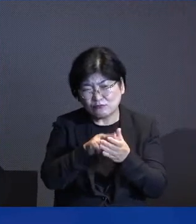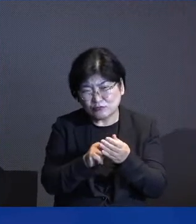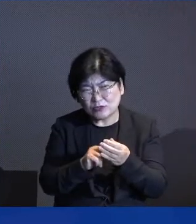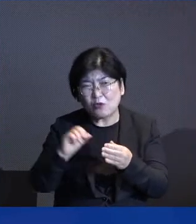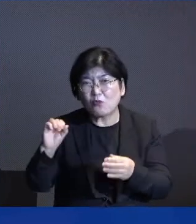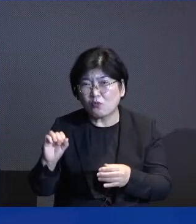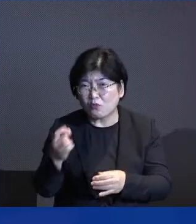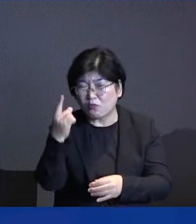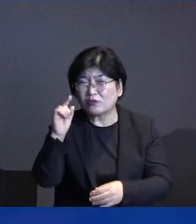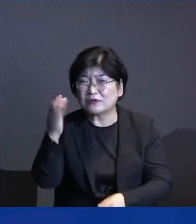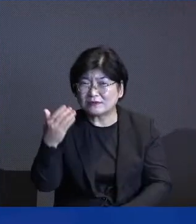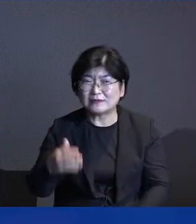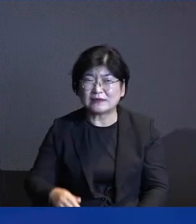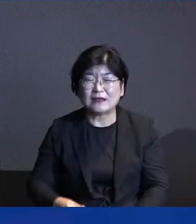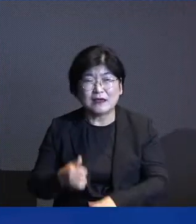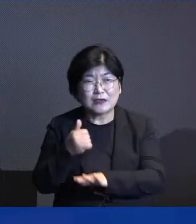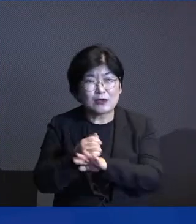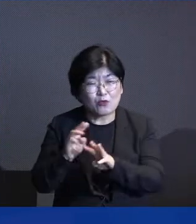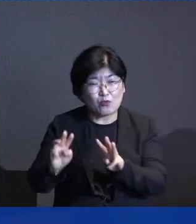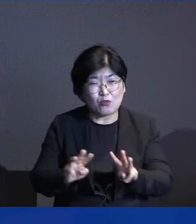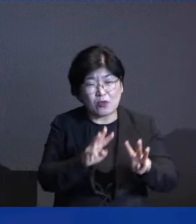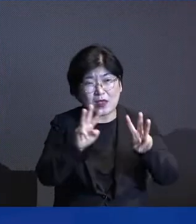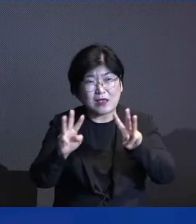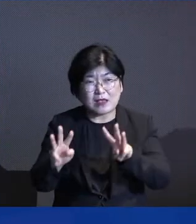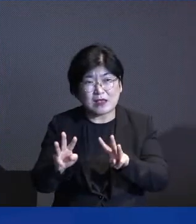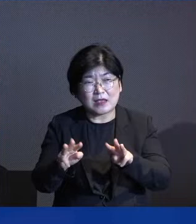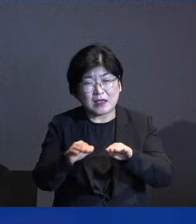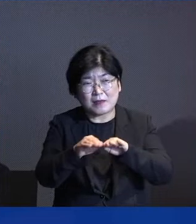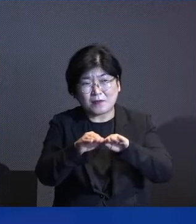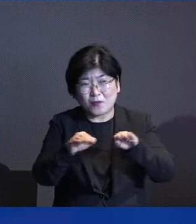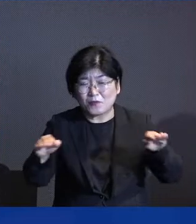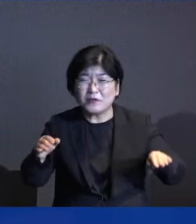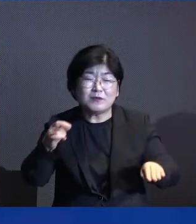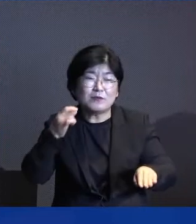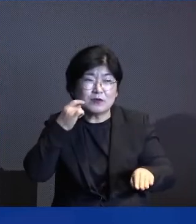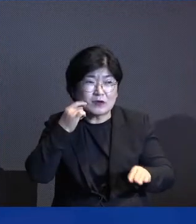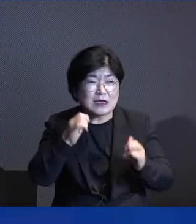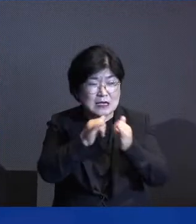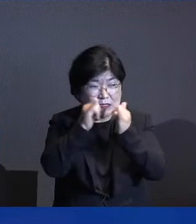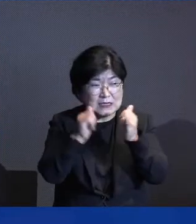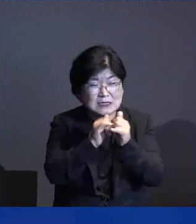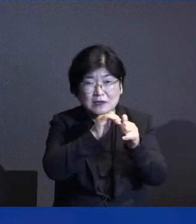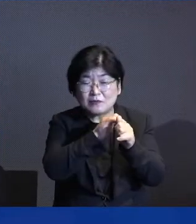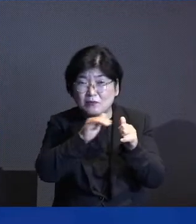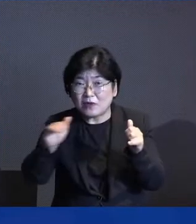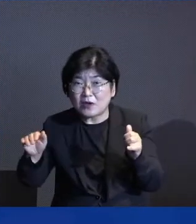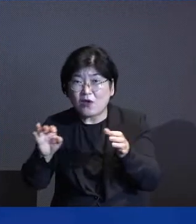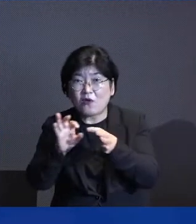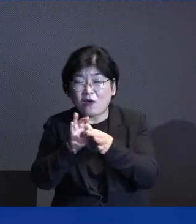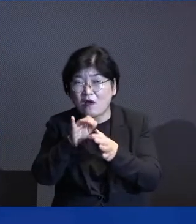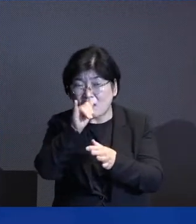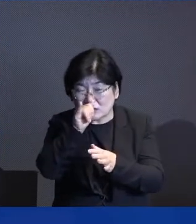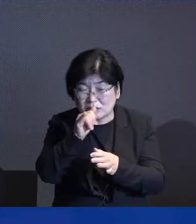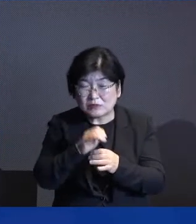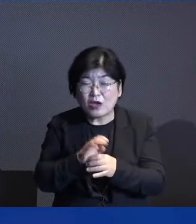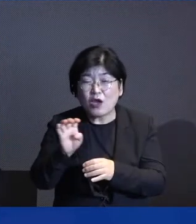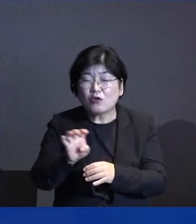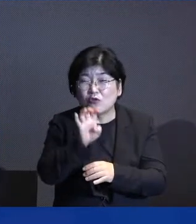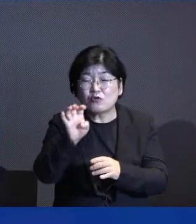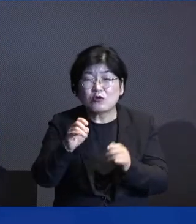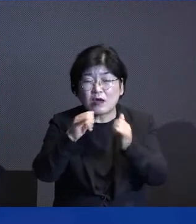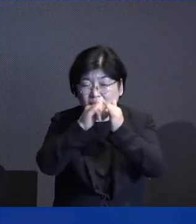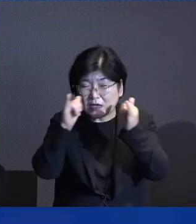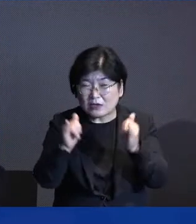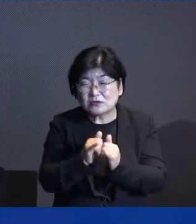in well-being linked to social exclusion across different European society. So to promote